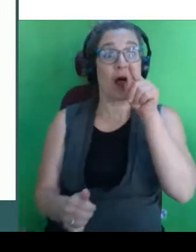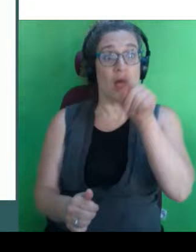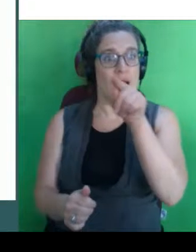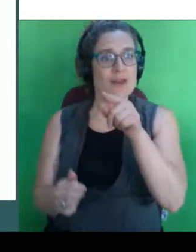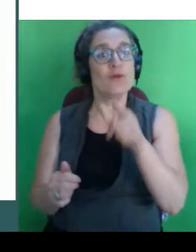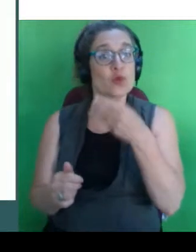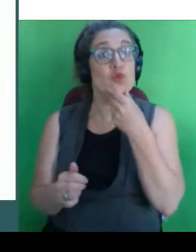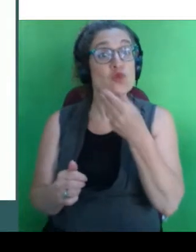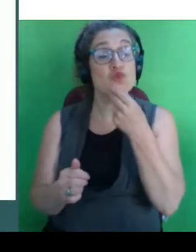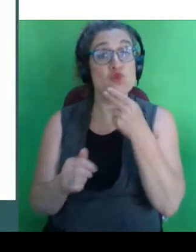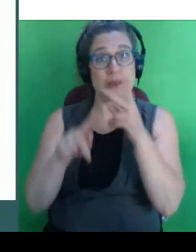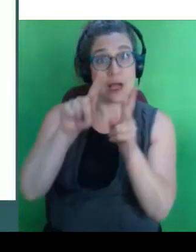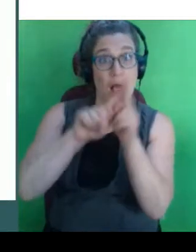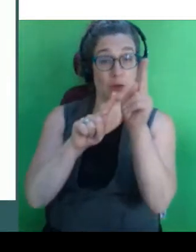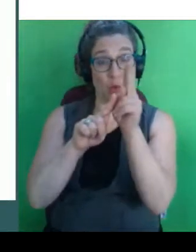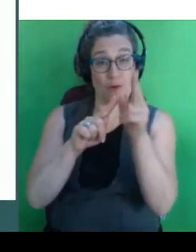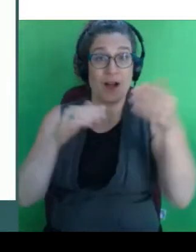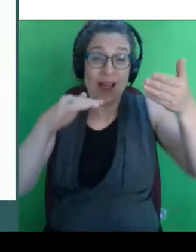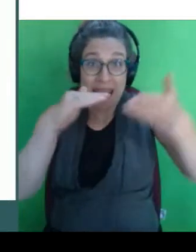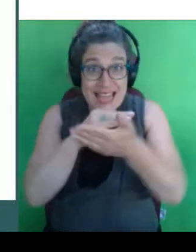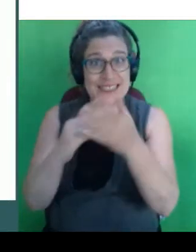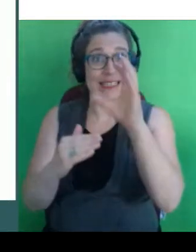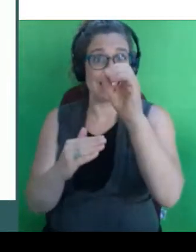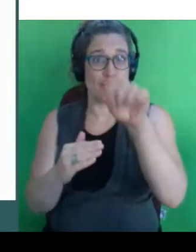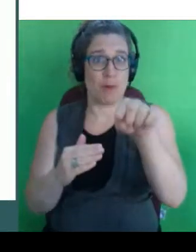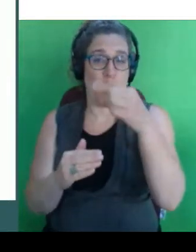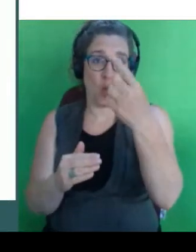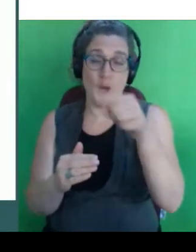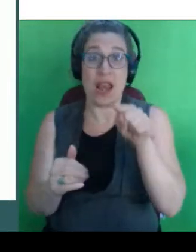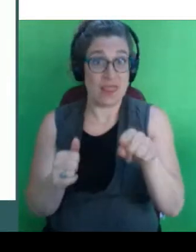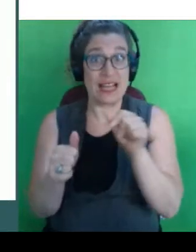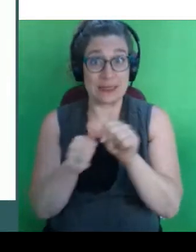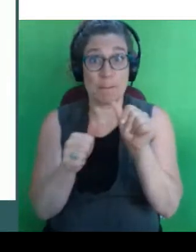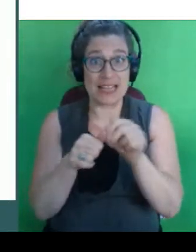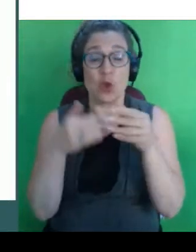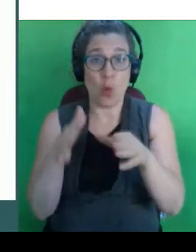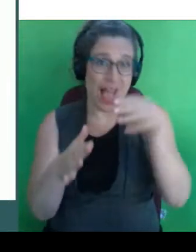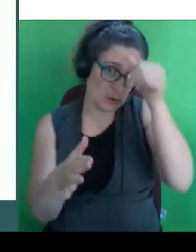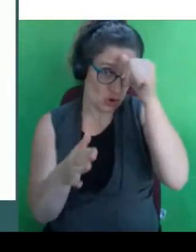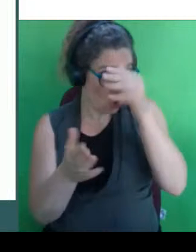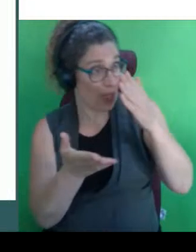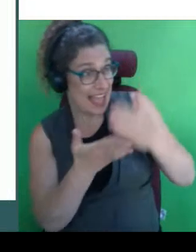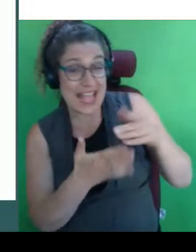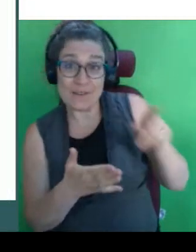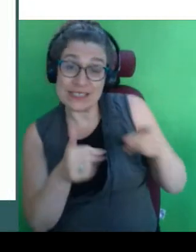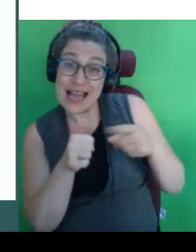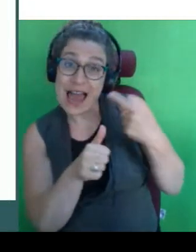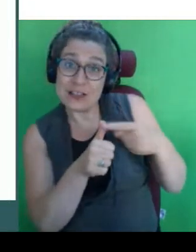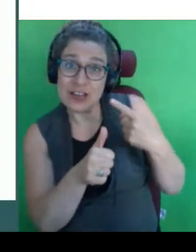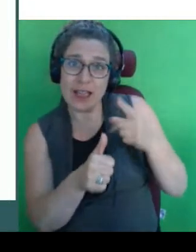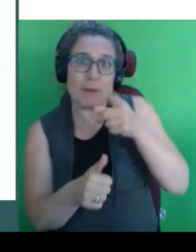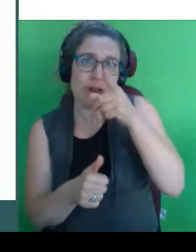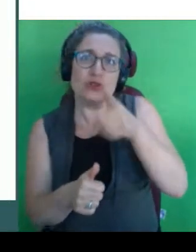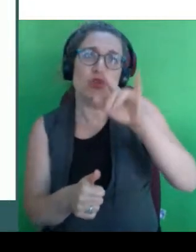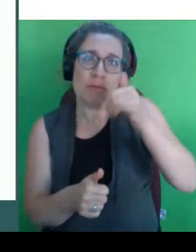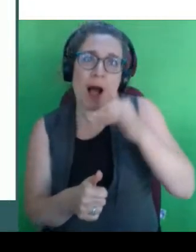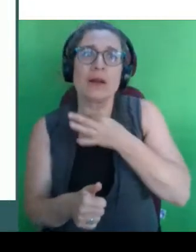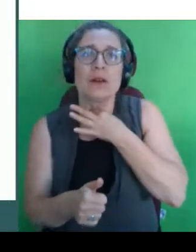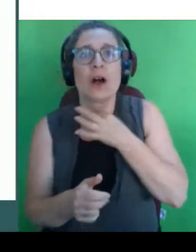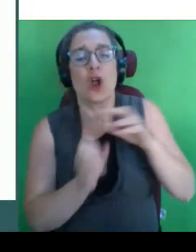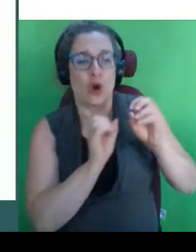0.1, that is much better at ruling out allergy, but at the cost of potentially missing some allergy. And then with